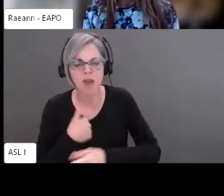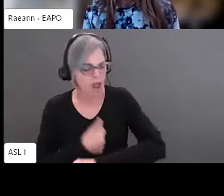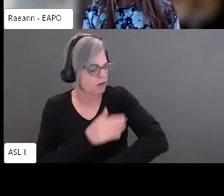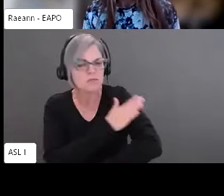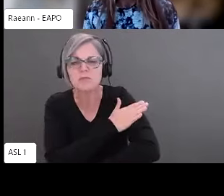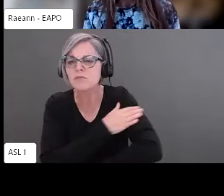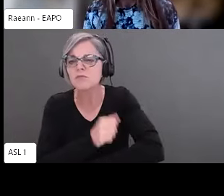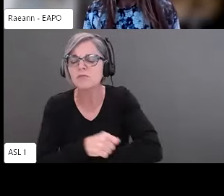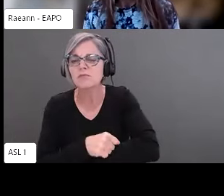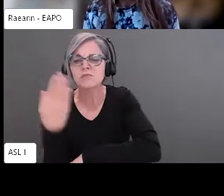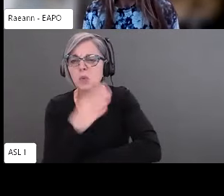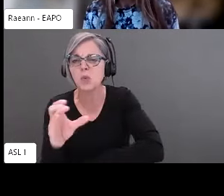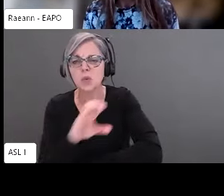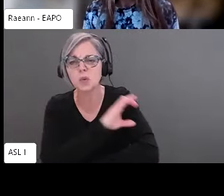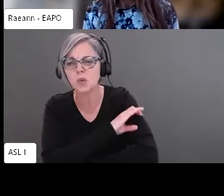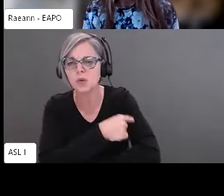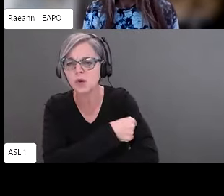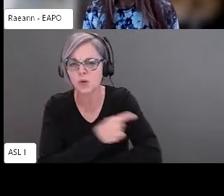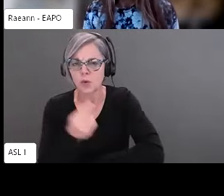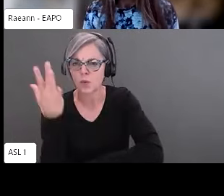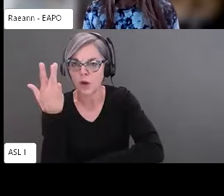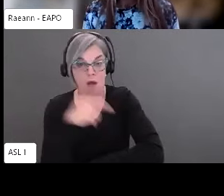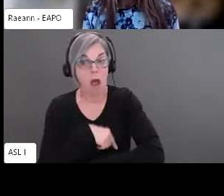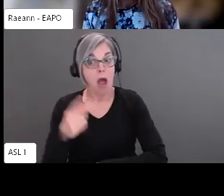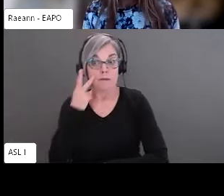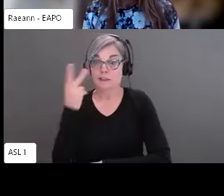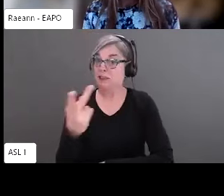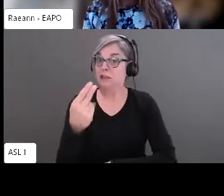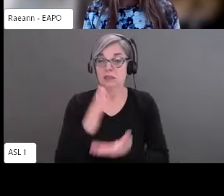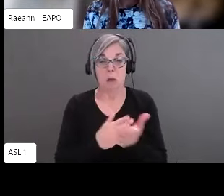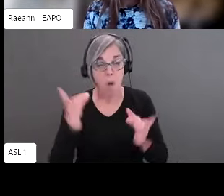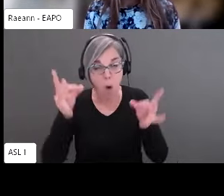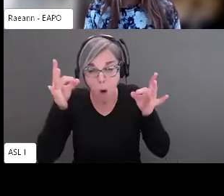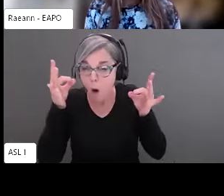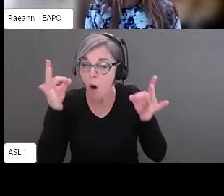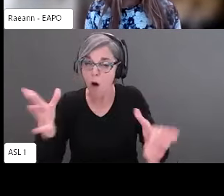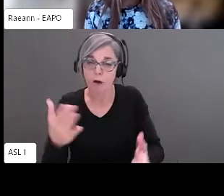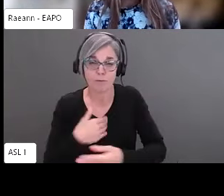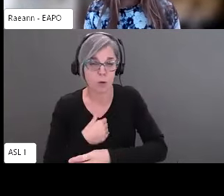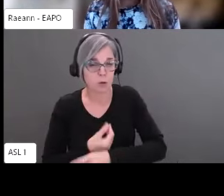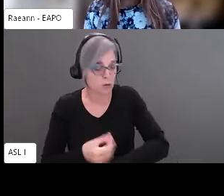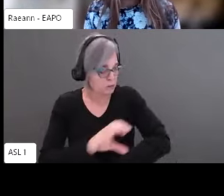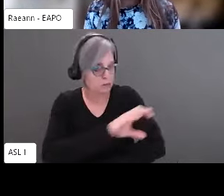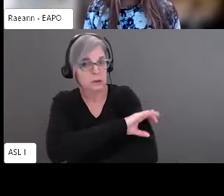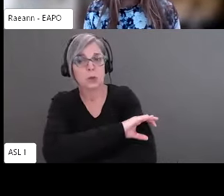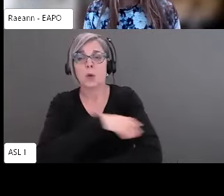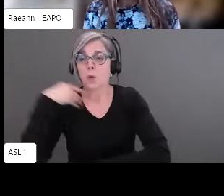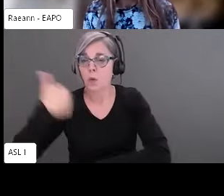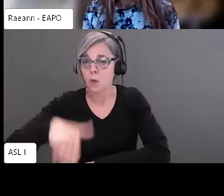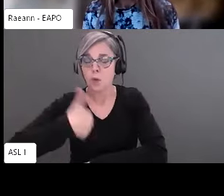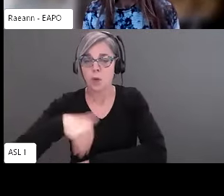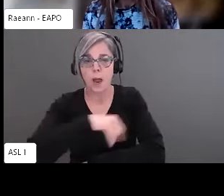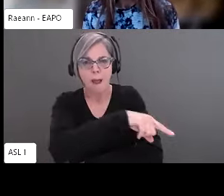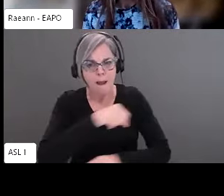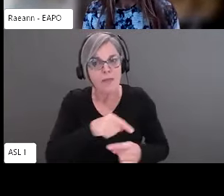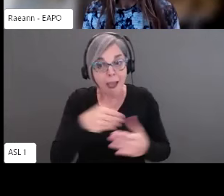perfectly rational explanation, weird but rational explanation about how it happened, and were able to assure me that they weren't abused. I